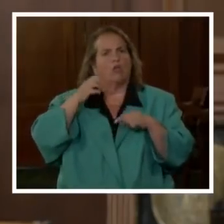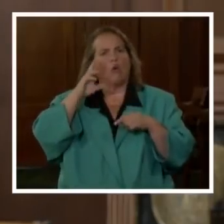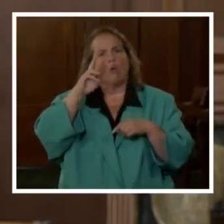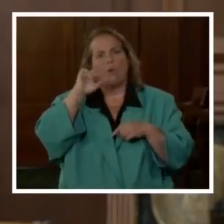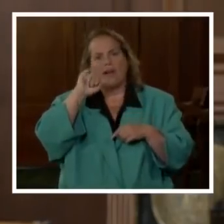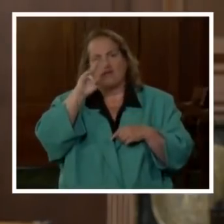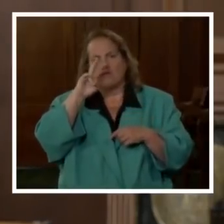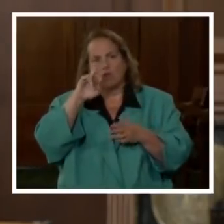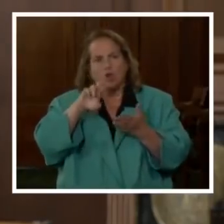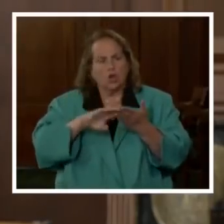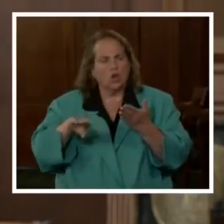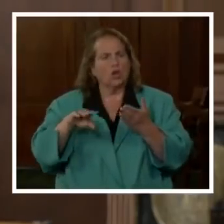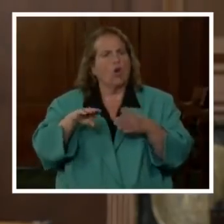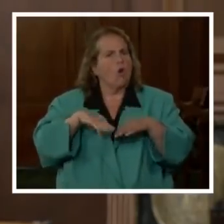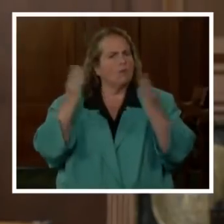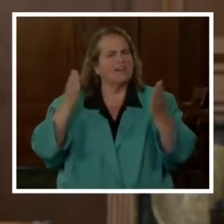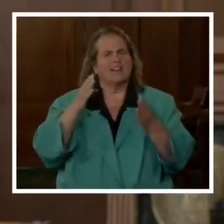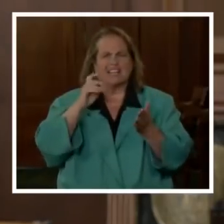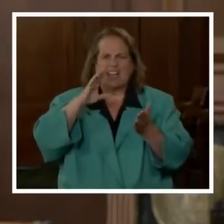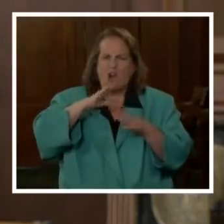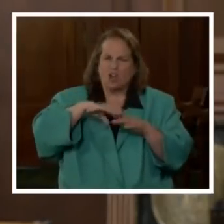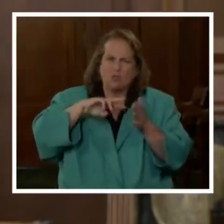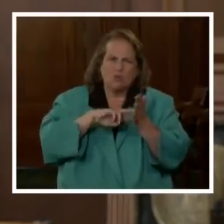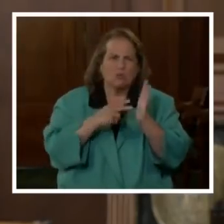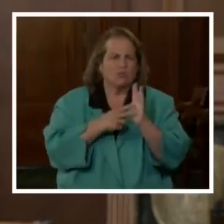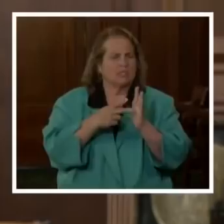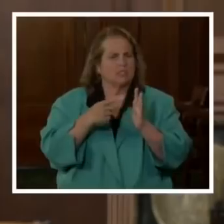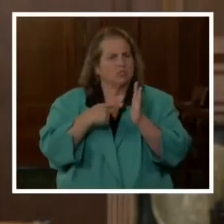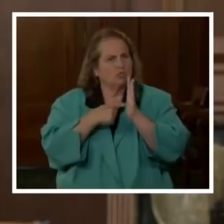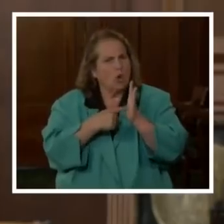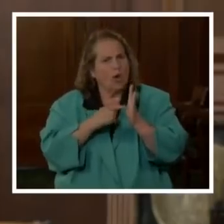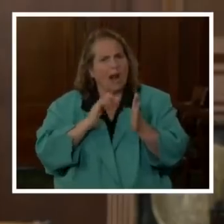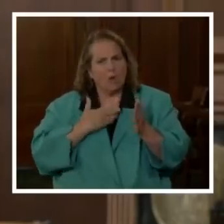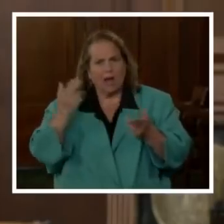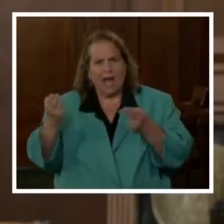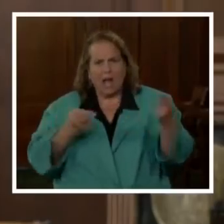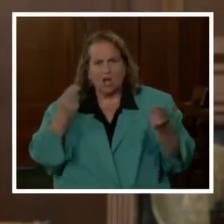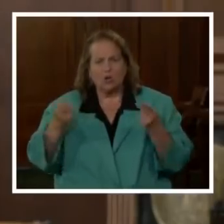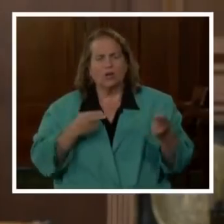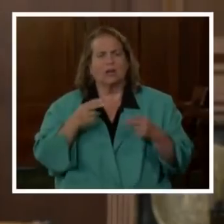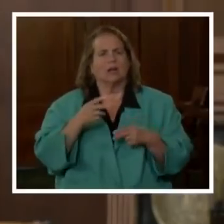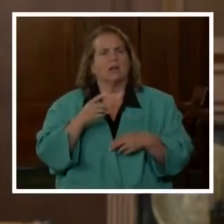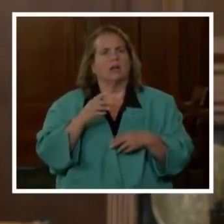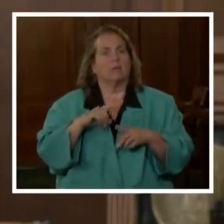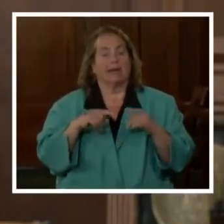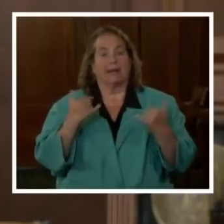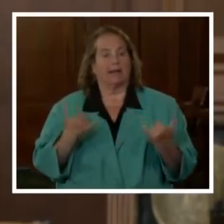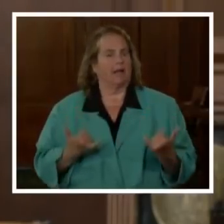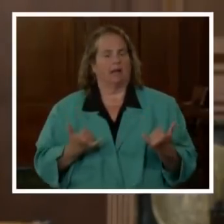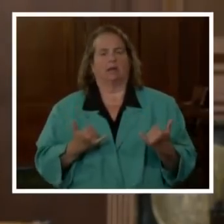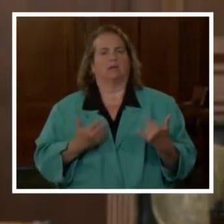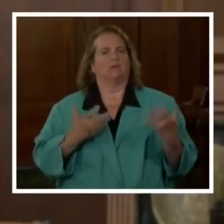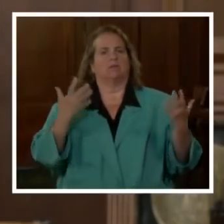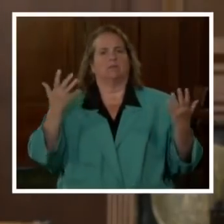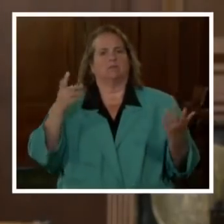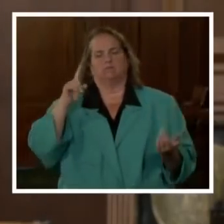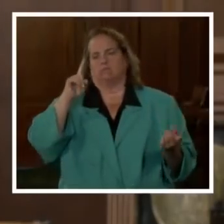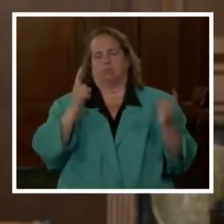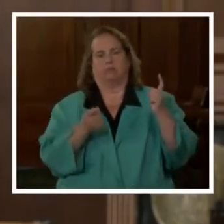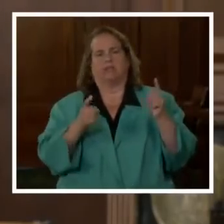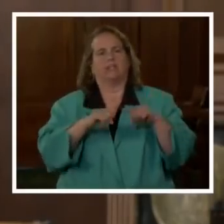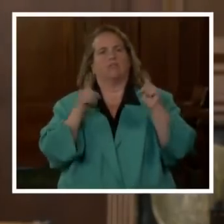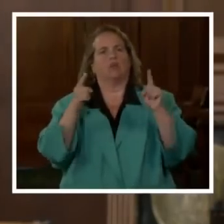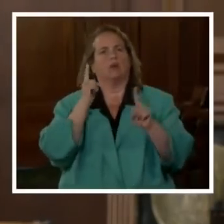waiver, being really intentional in our hiring. But we're at a different moment now,